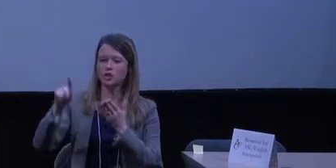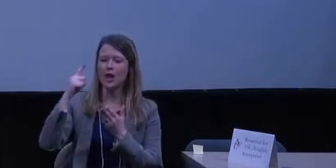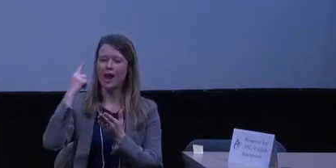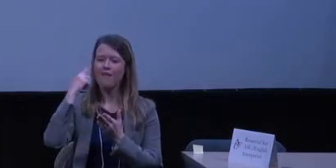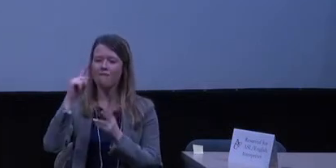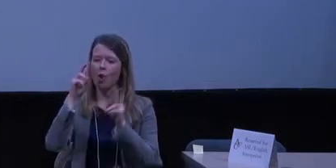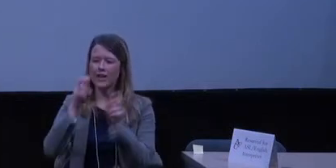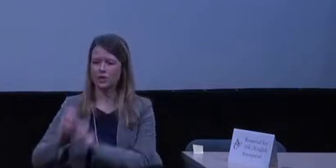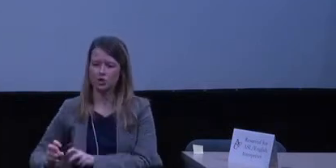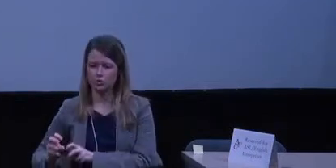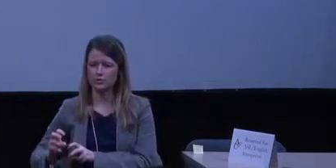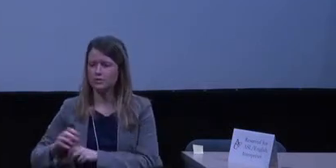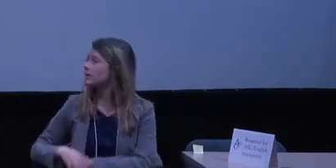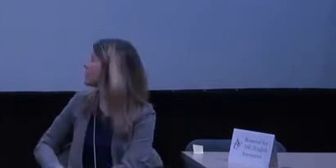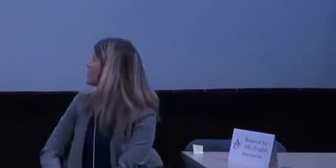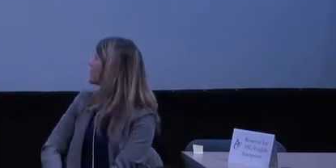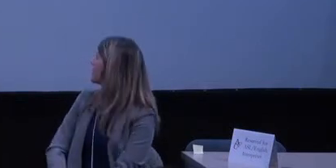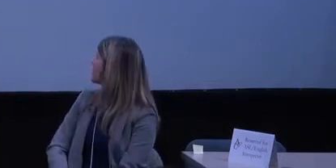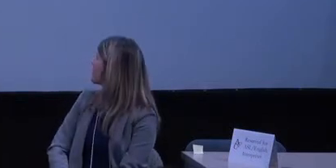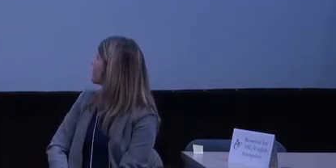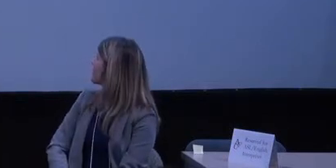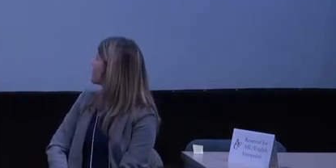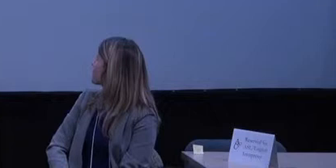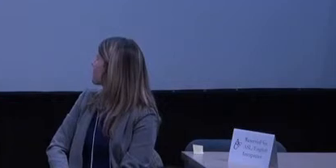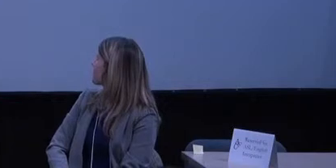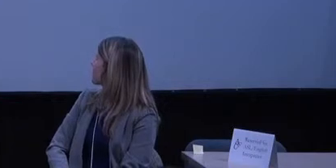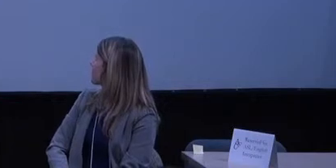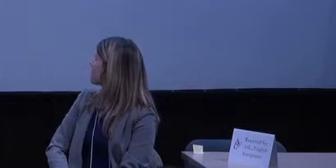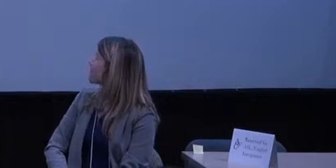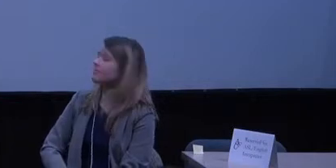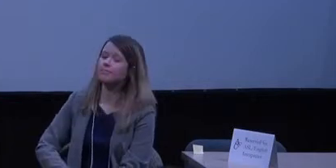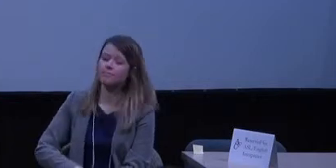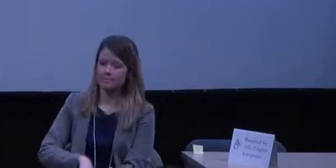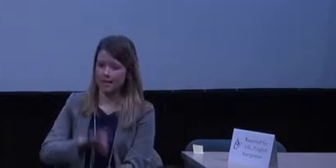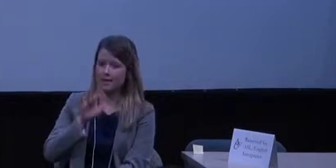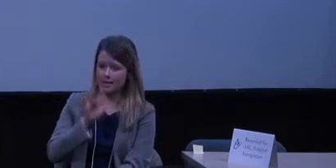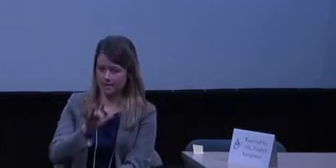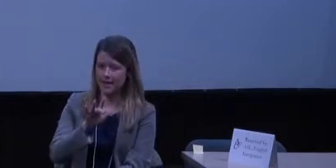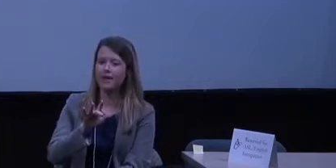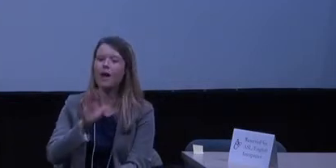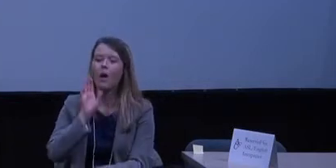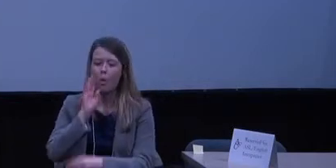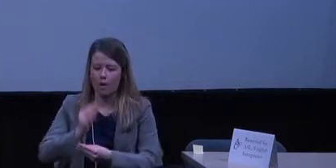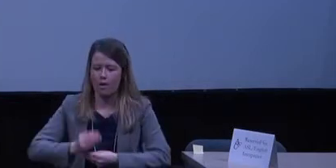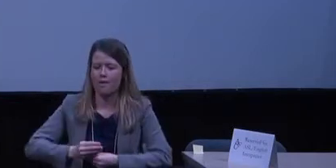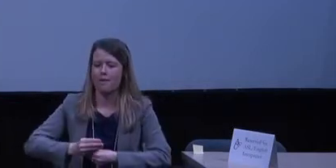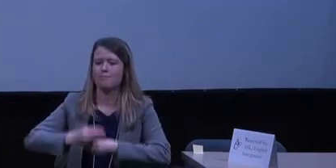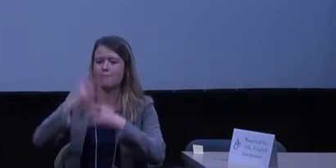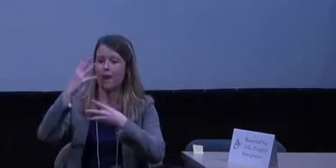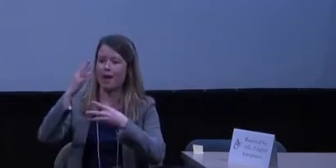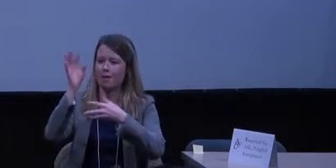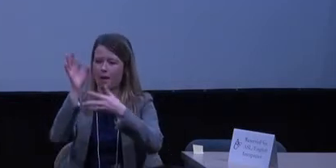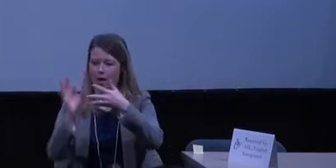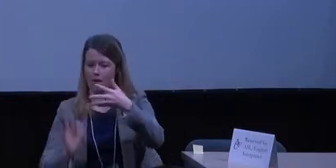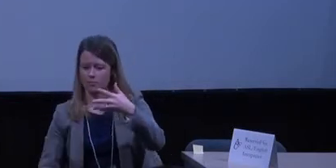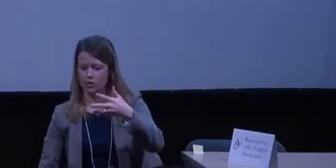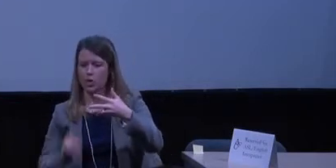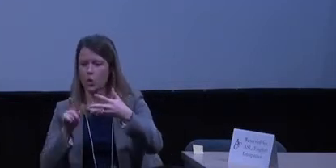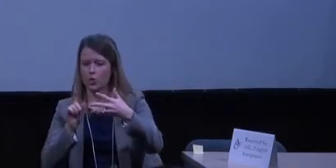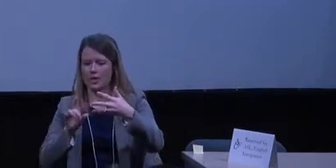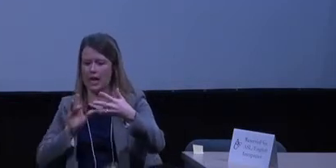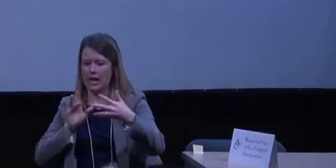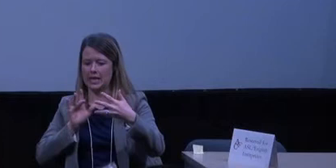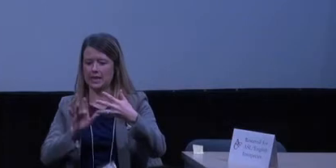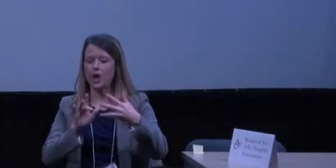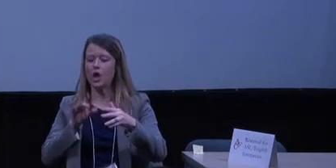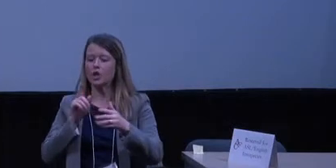issues. And when you click on that, it will bring up a list of different options, and you want to click on